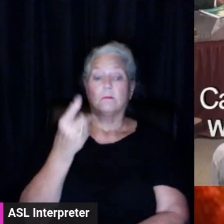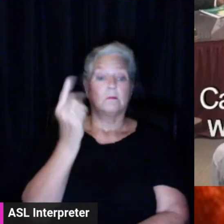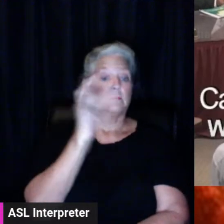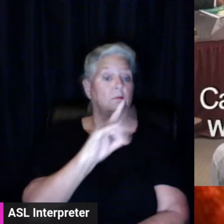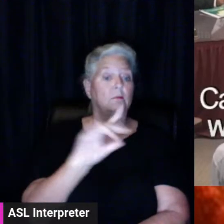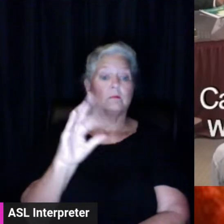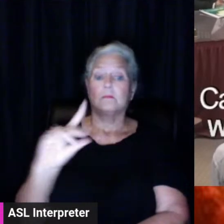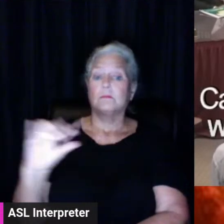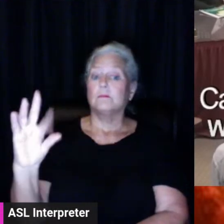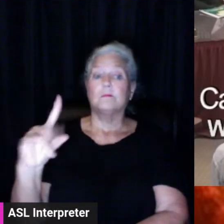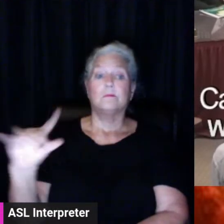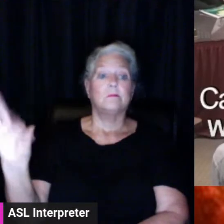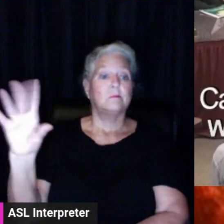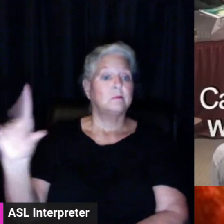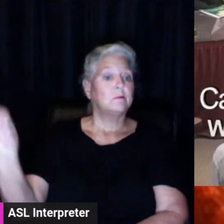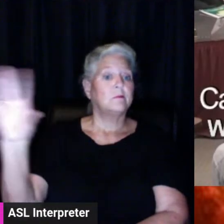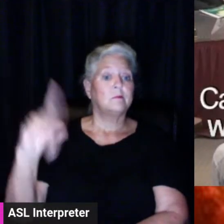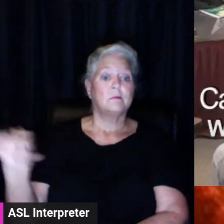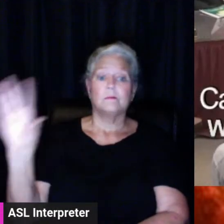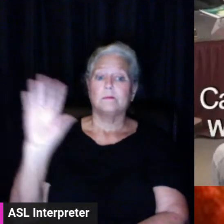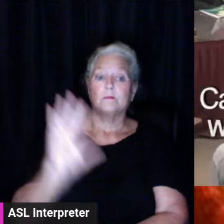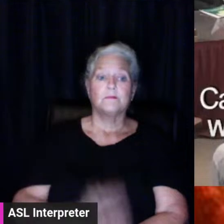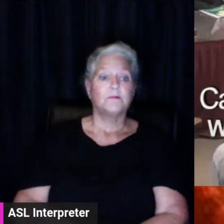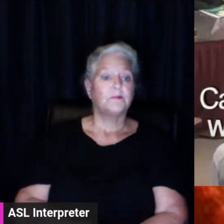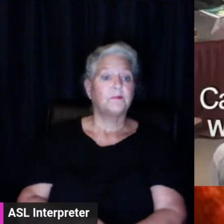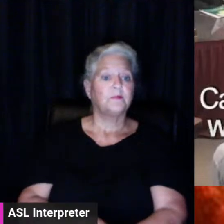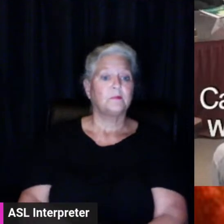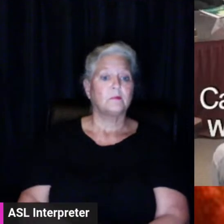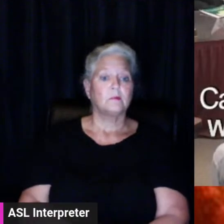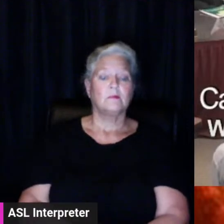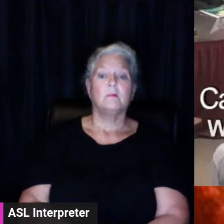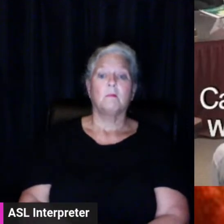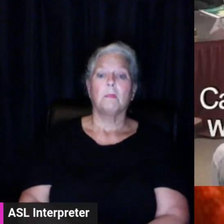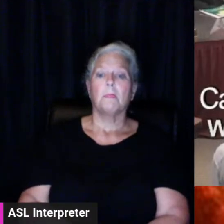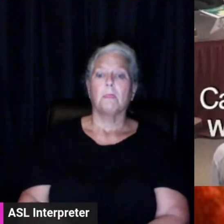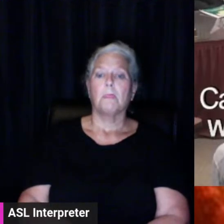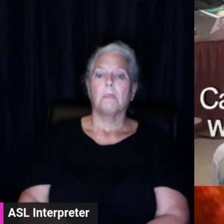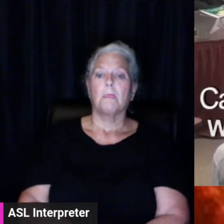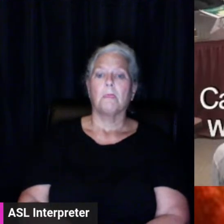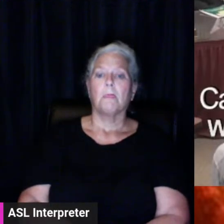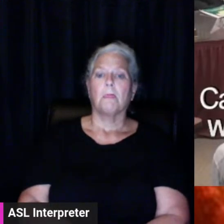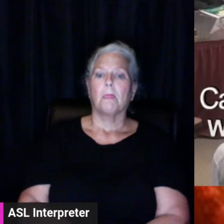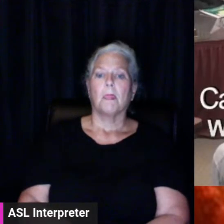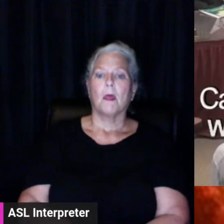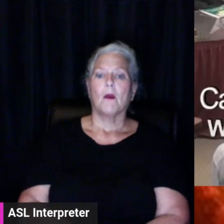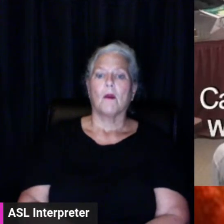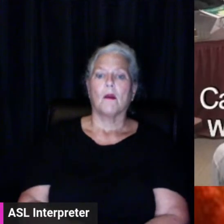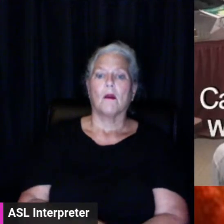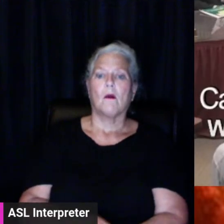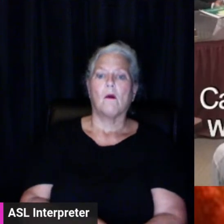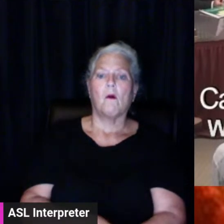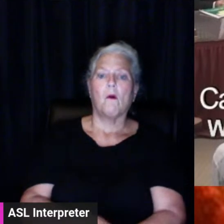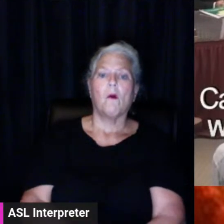$1,143,776.53. No, No. no, it's